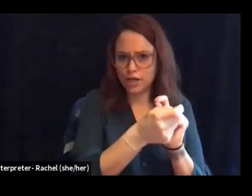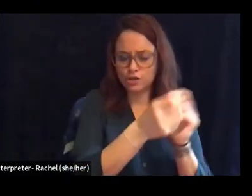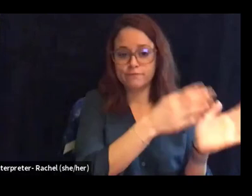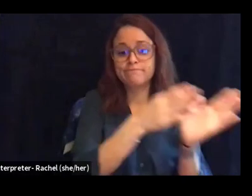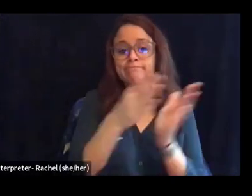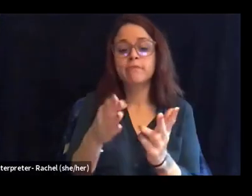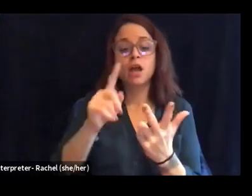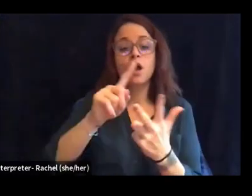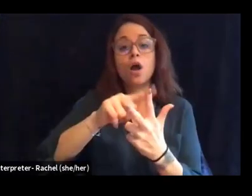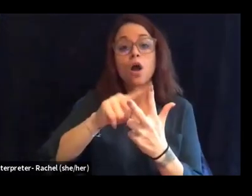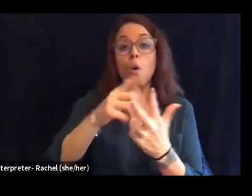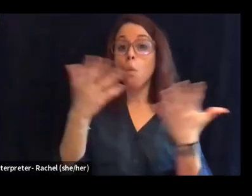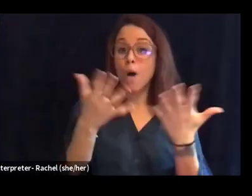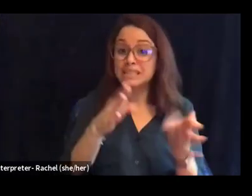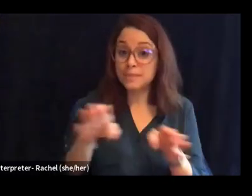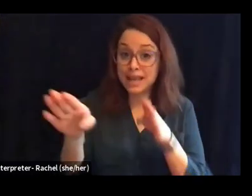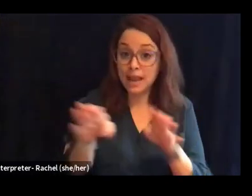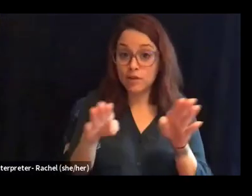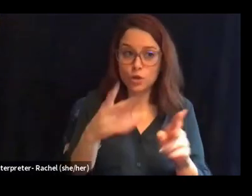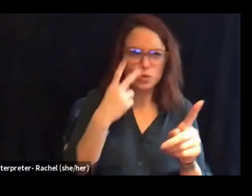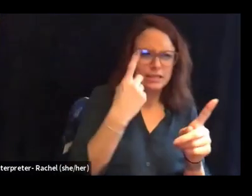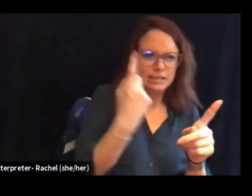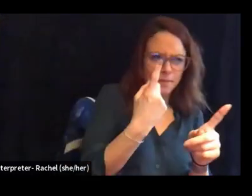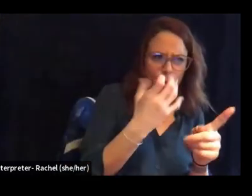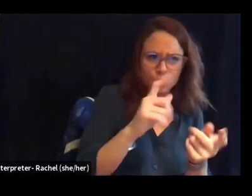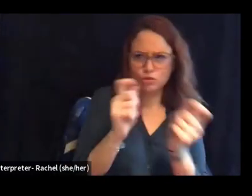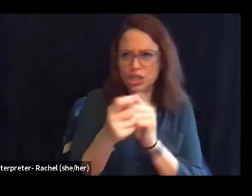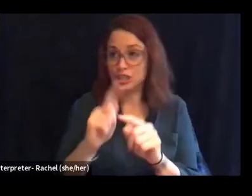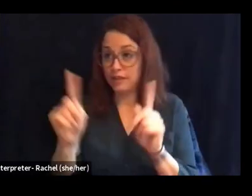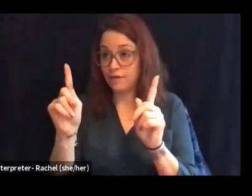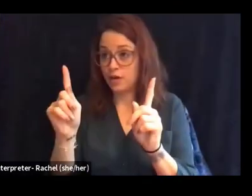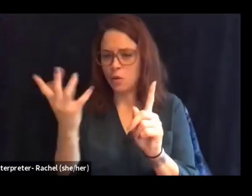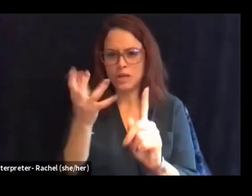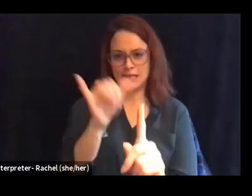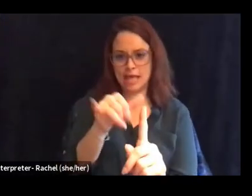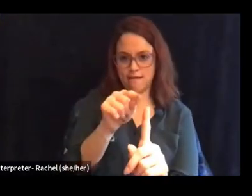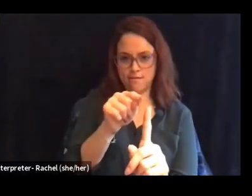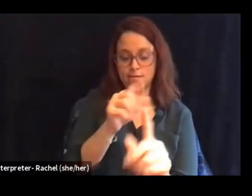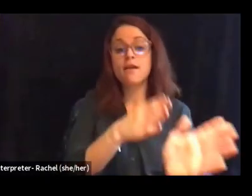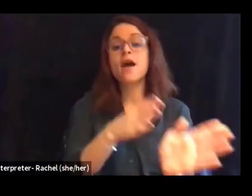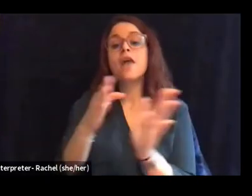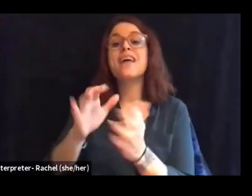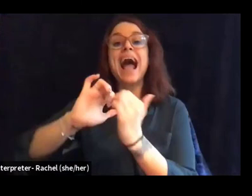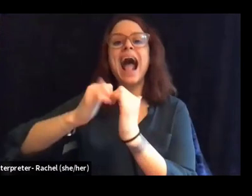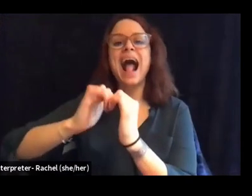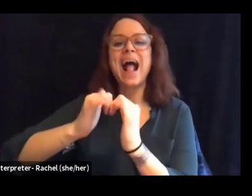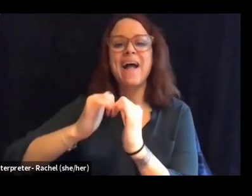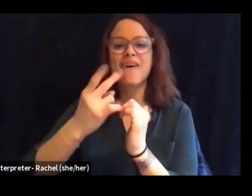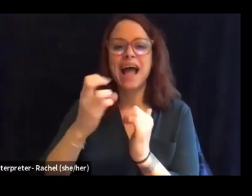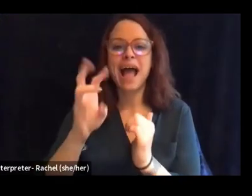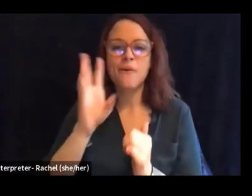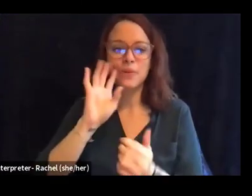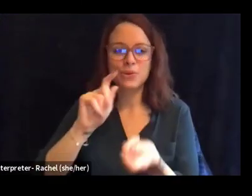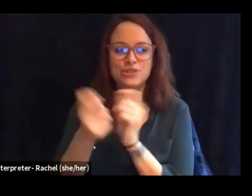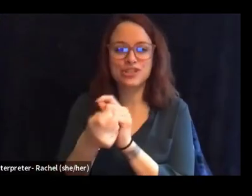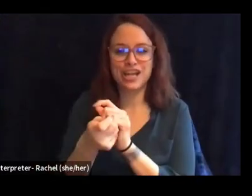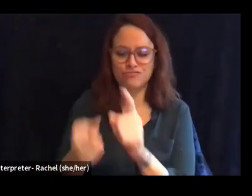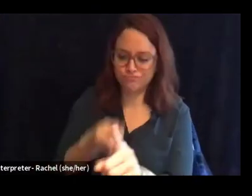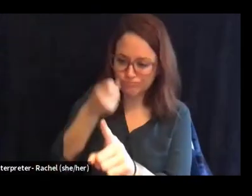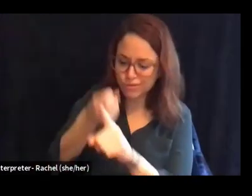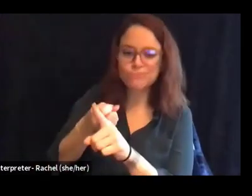behavior that we want to change? And how are we going to change that behavior, right? So what are the